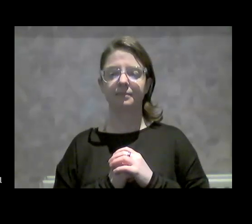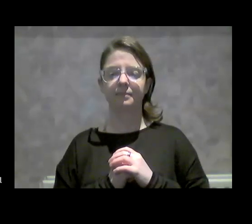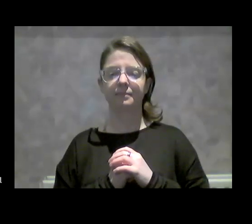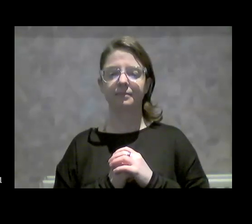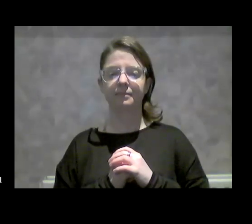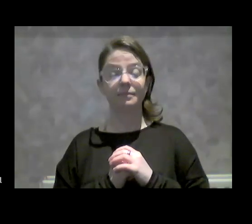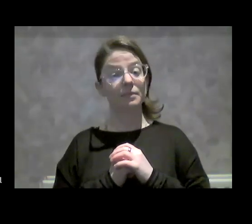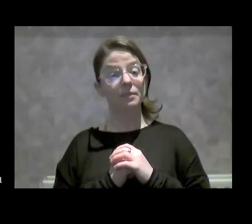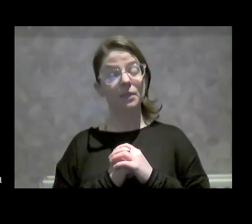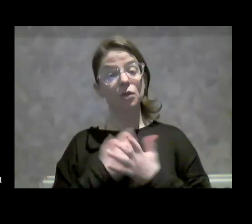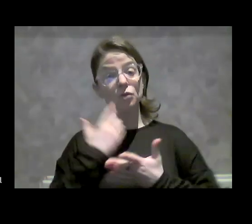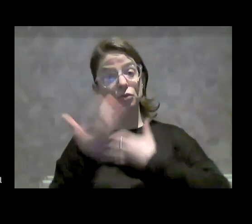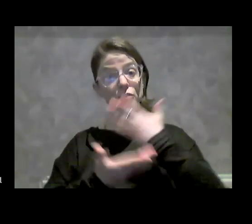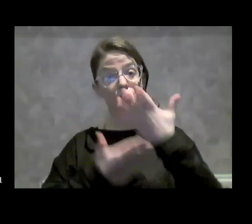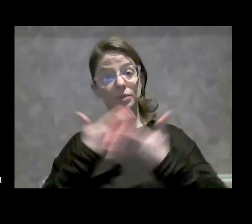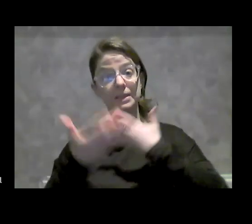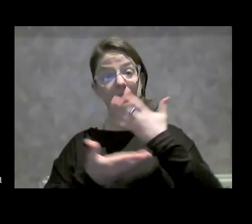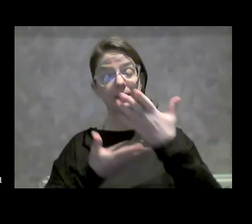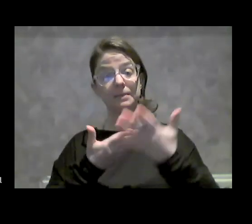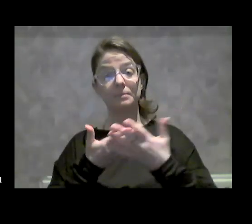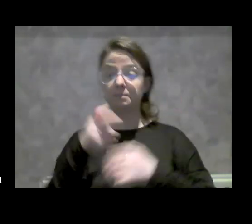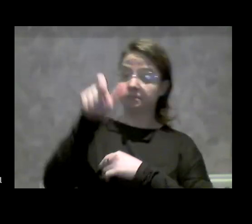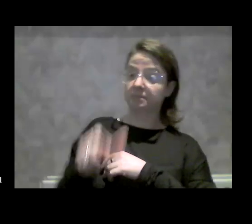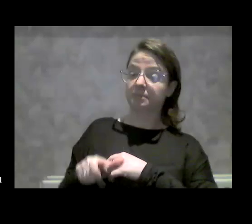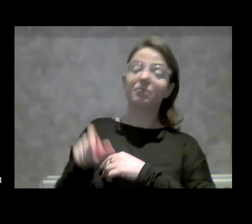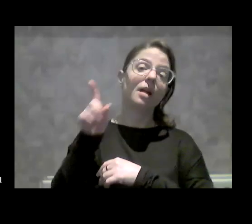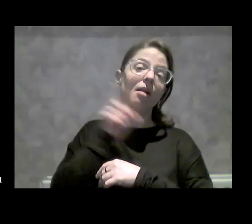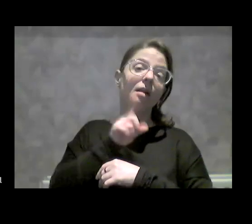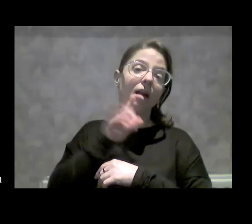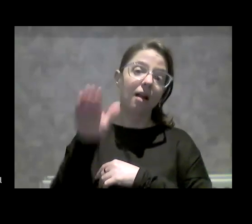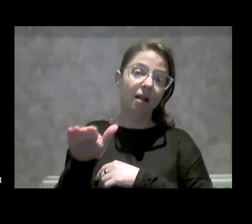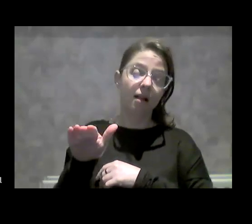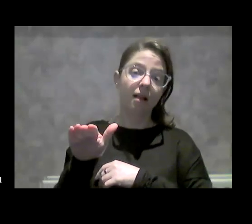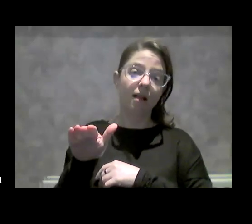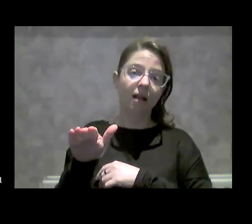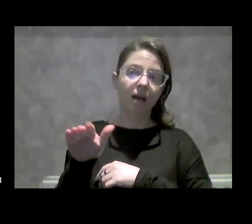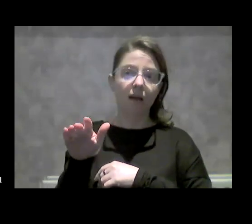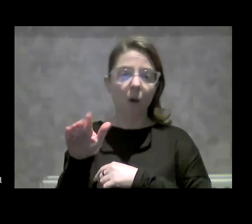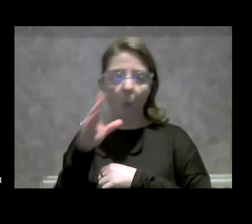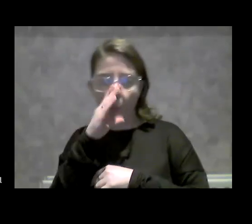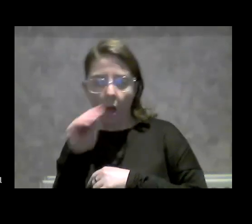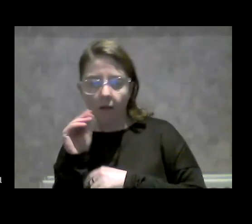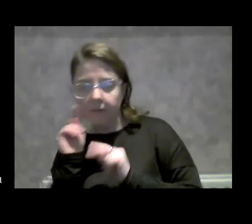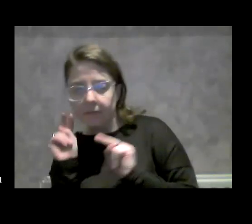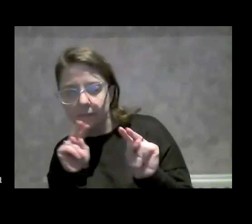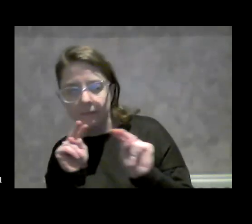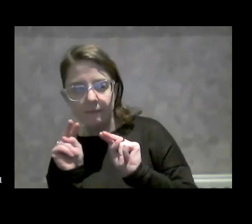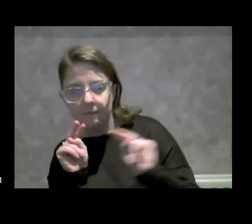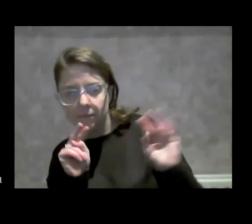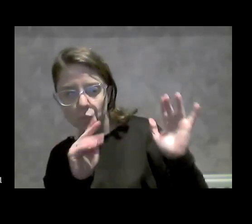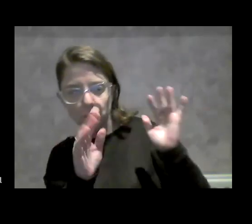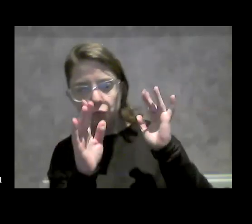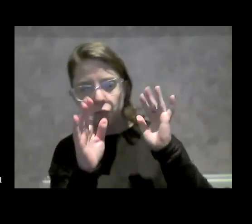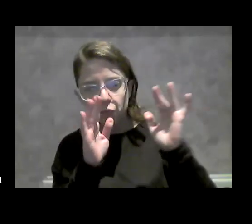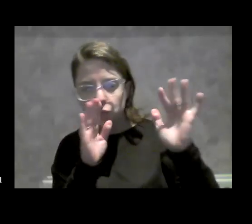I told a story once about a little girl. She would watch the wolf lurk in between the trees, but